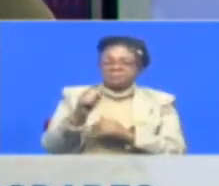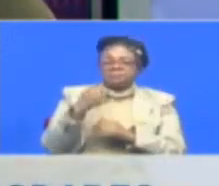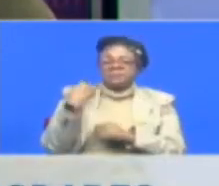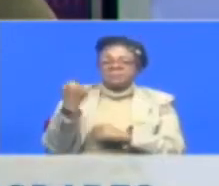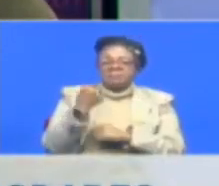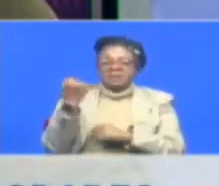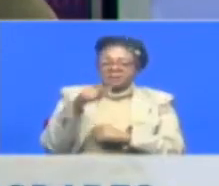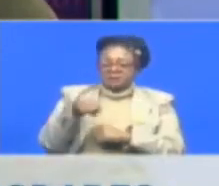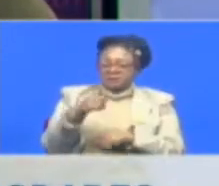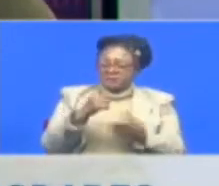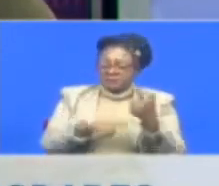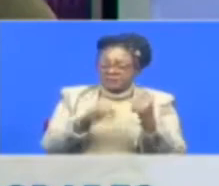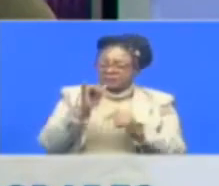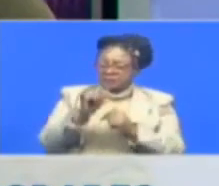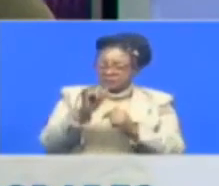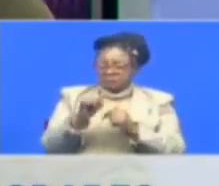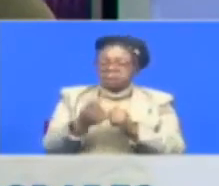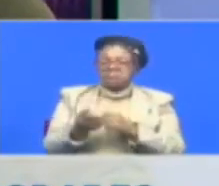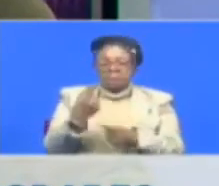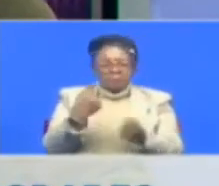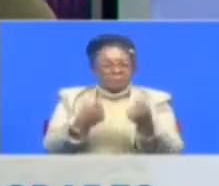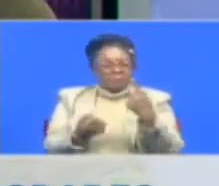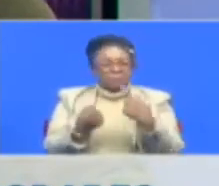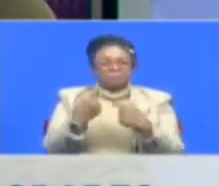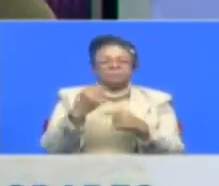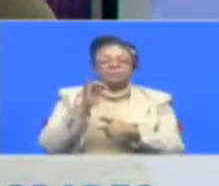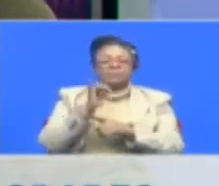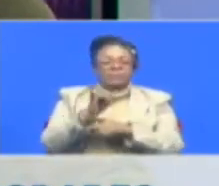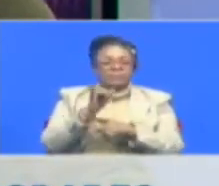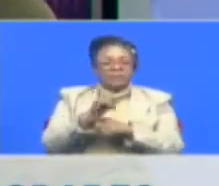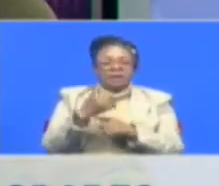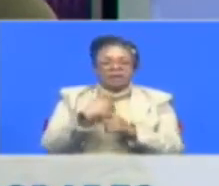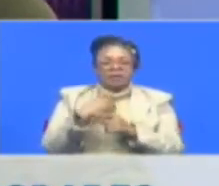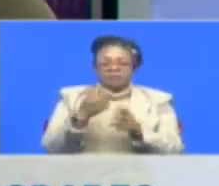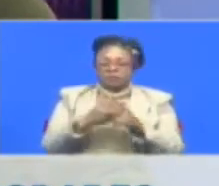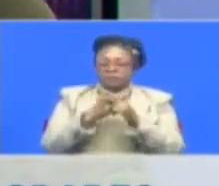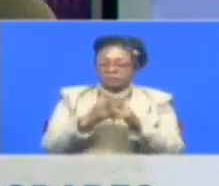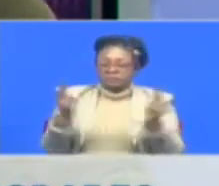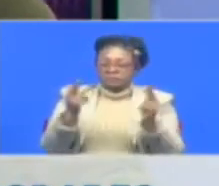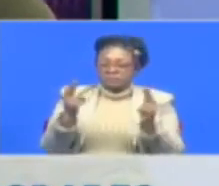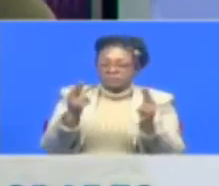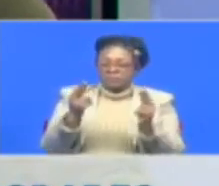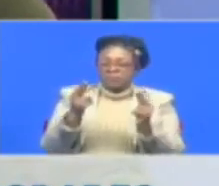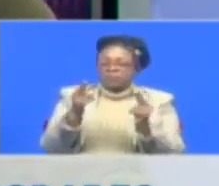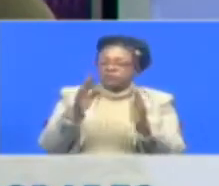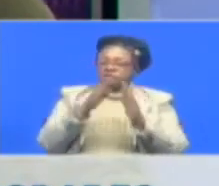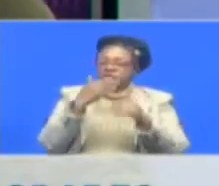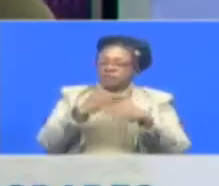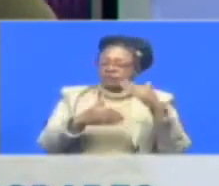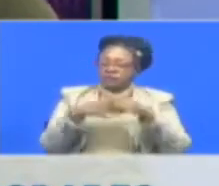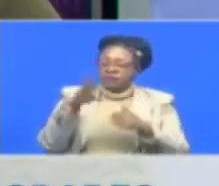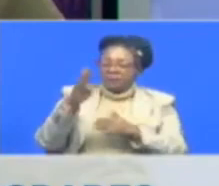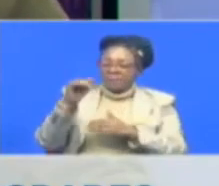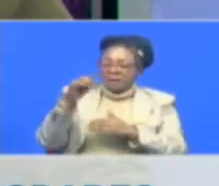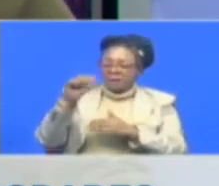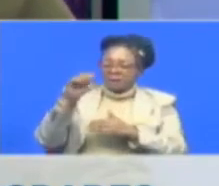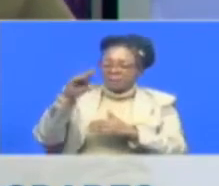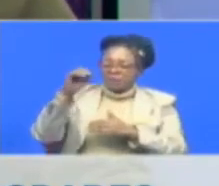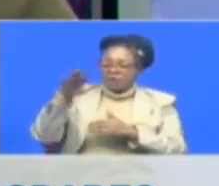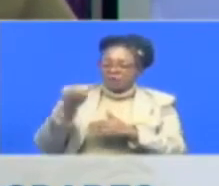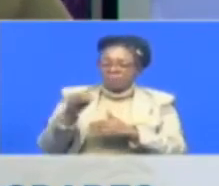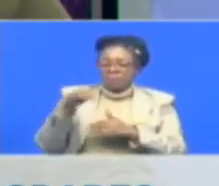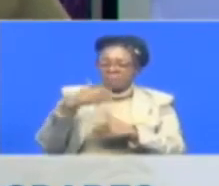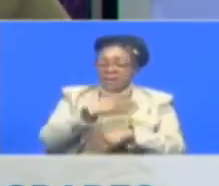year are beginning to manifest. The neighbors are now set to kick off the construction of the Bagamoyo-Malindi dual